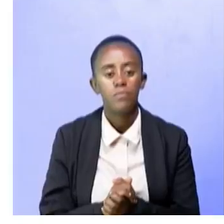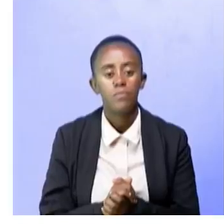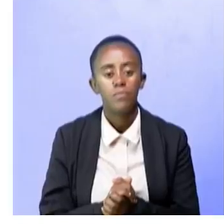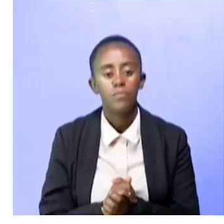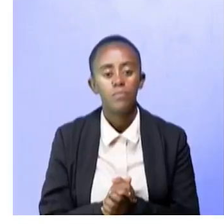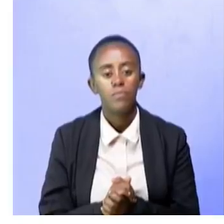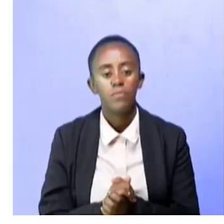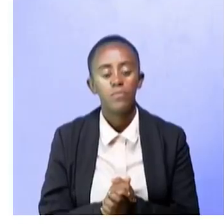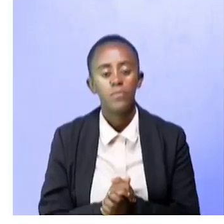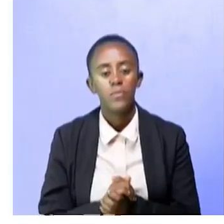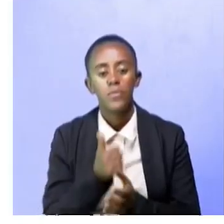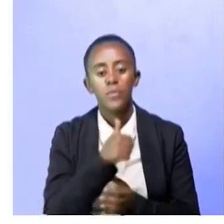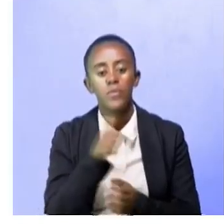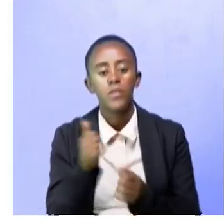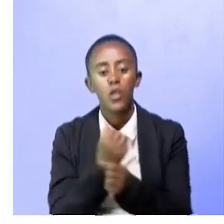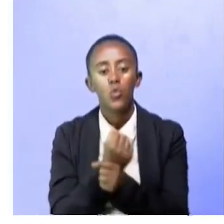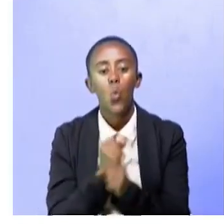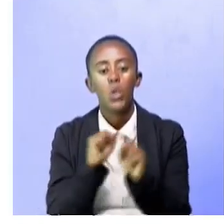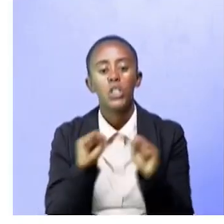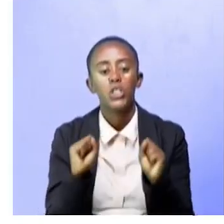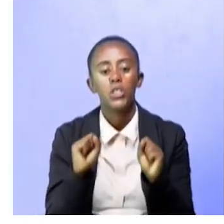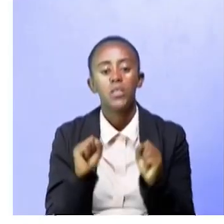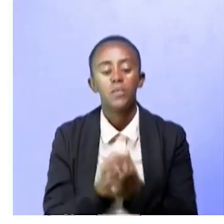a solution